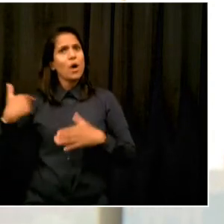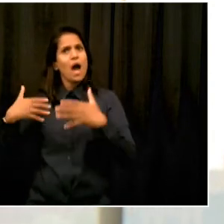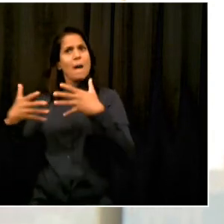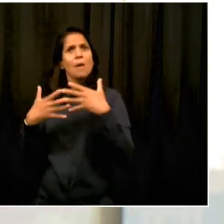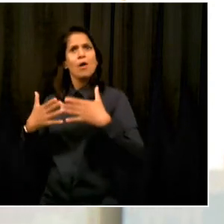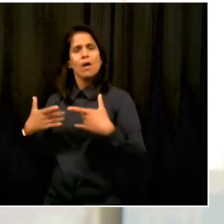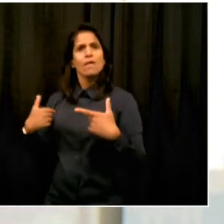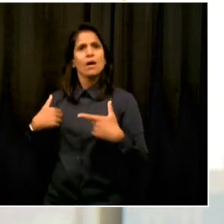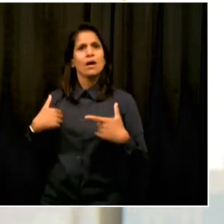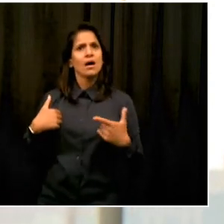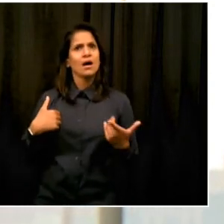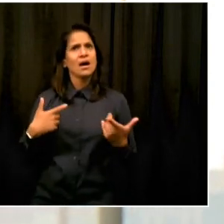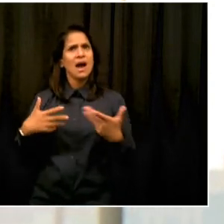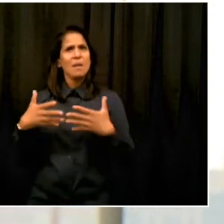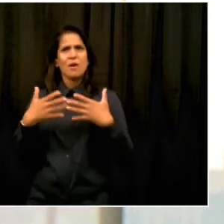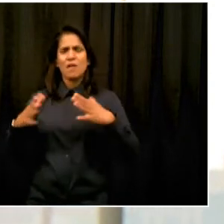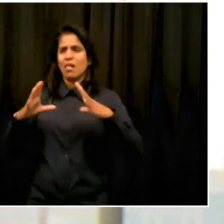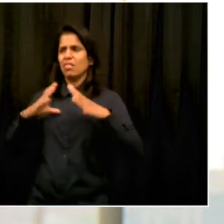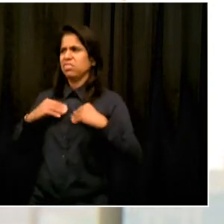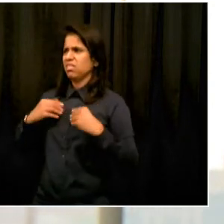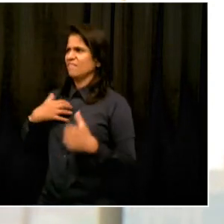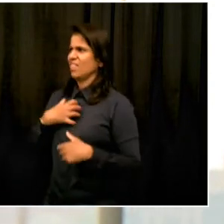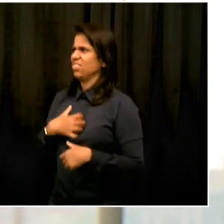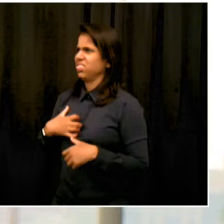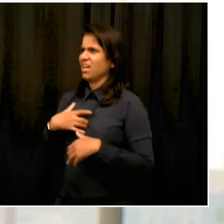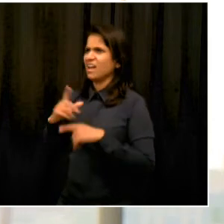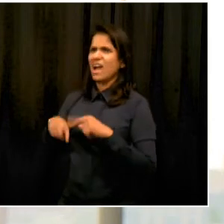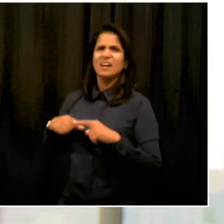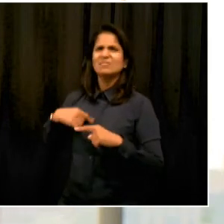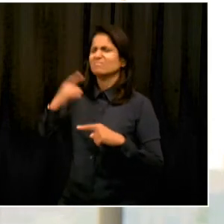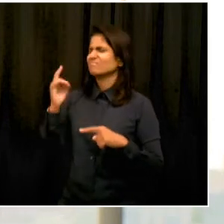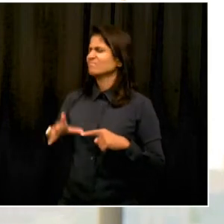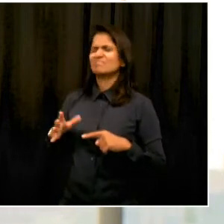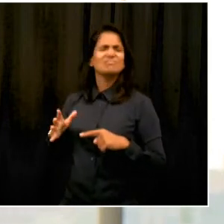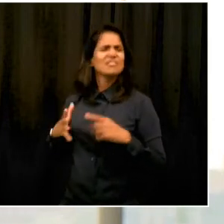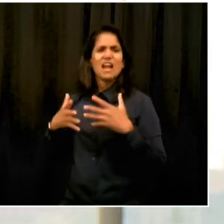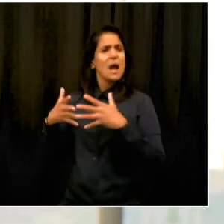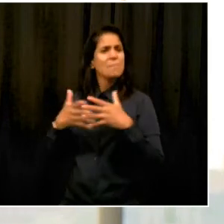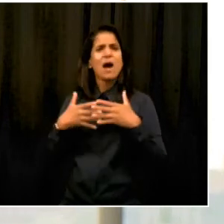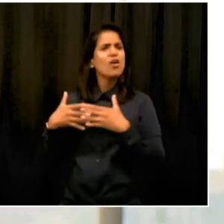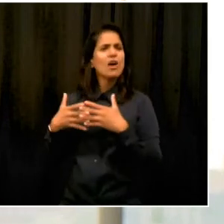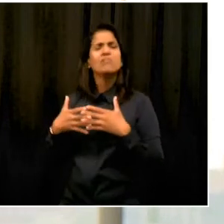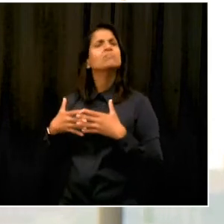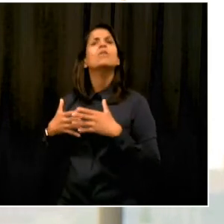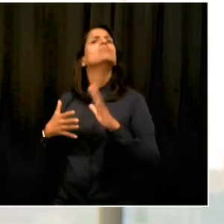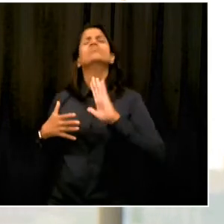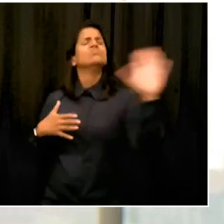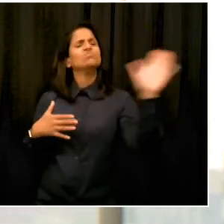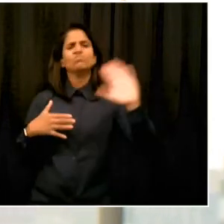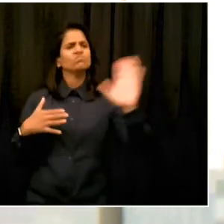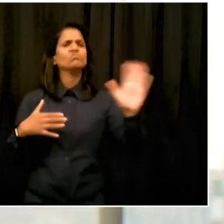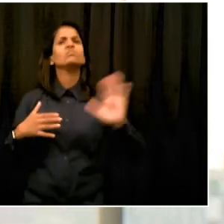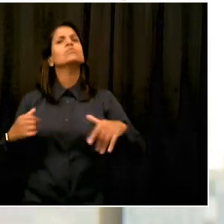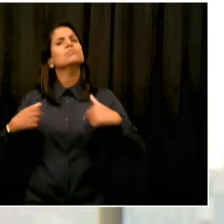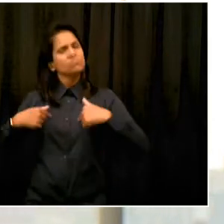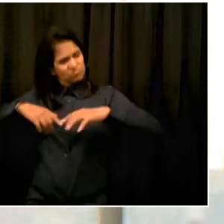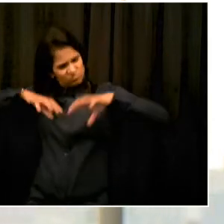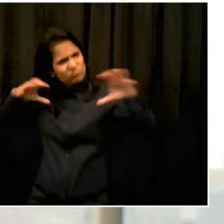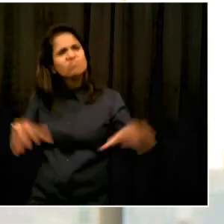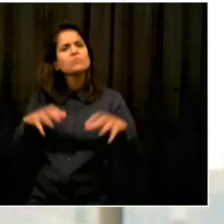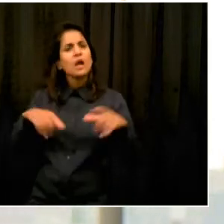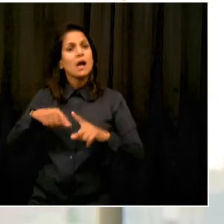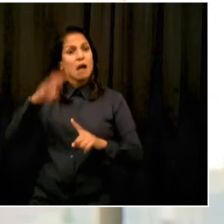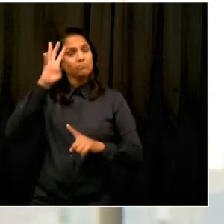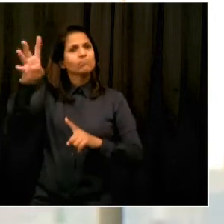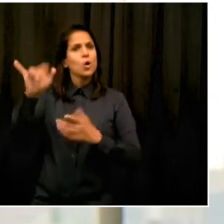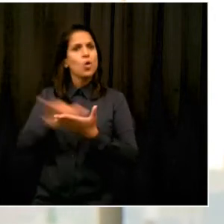taken a very different approach. We have focused every day on what we could create. And the people